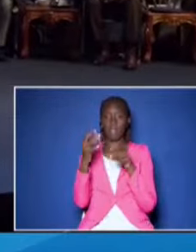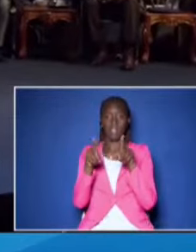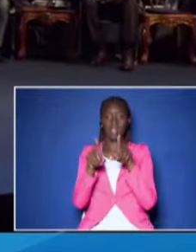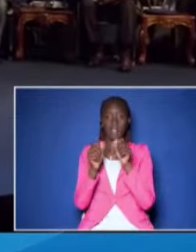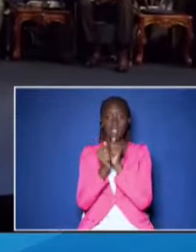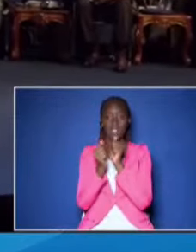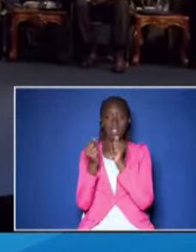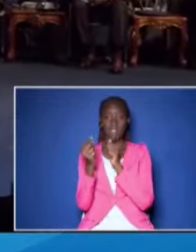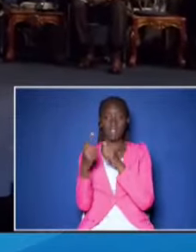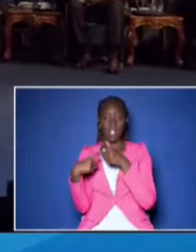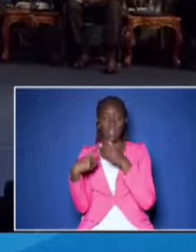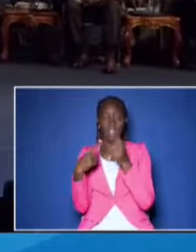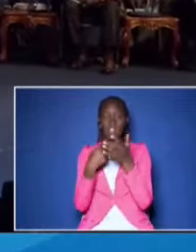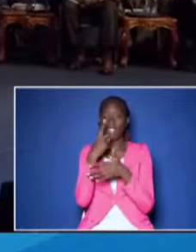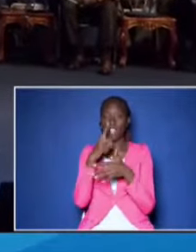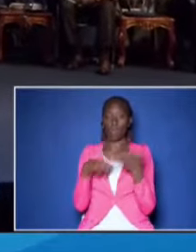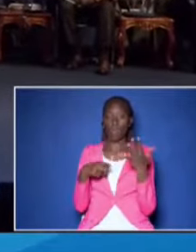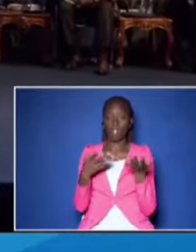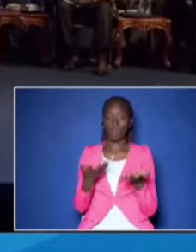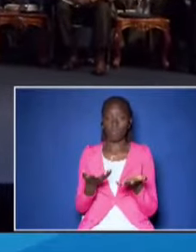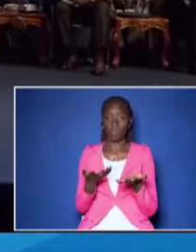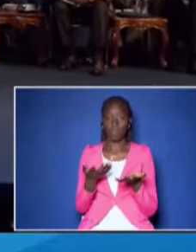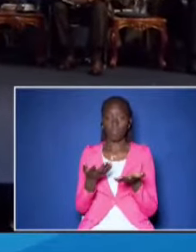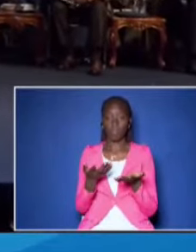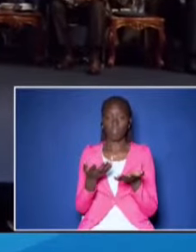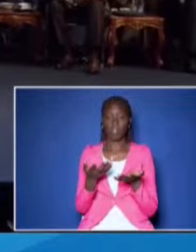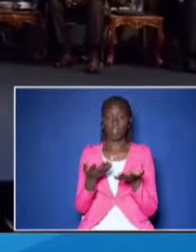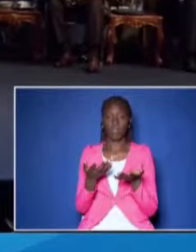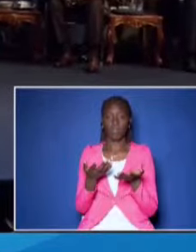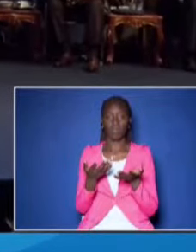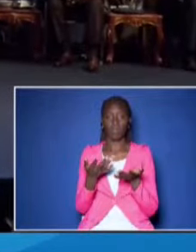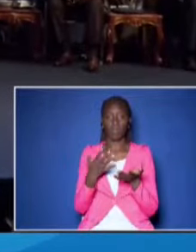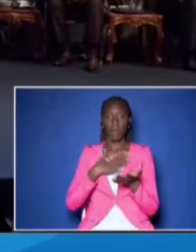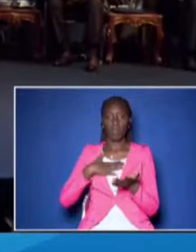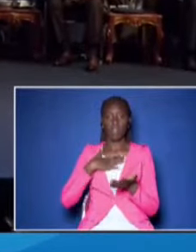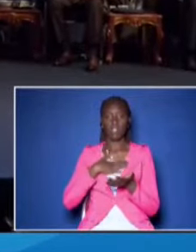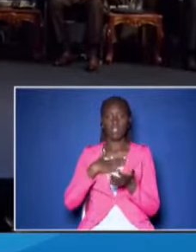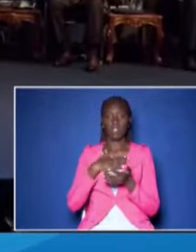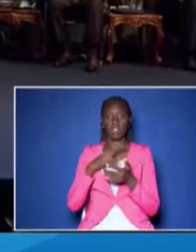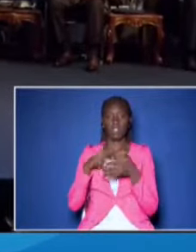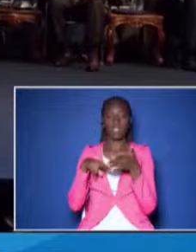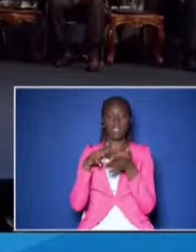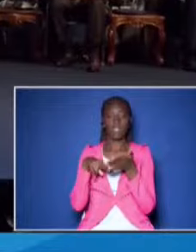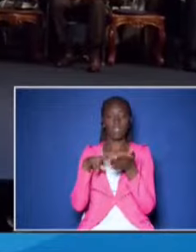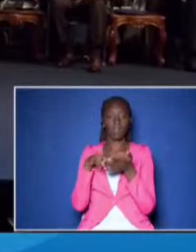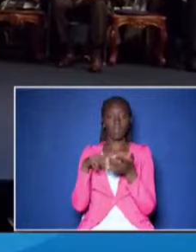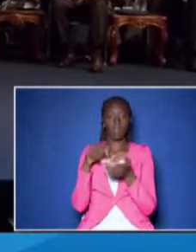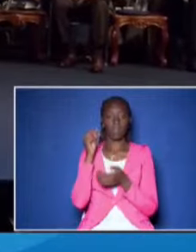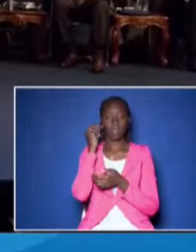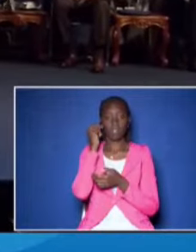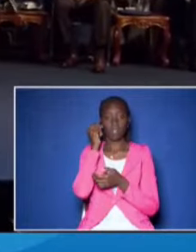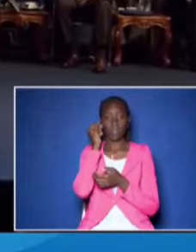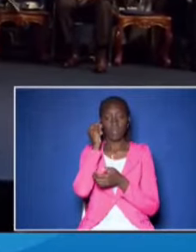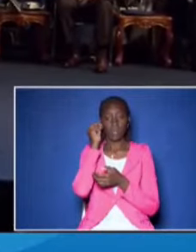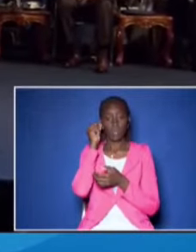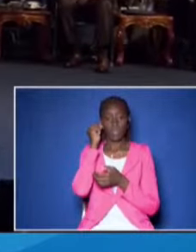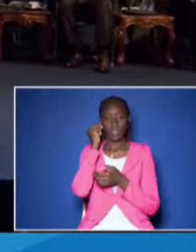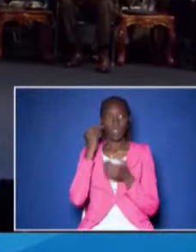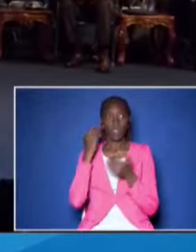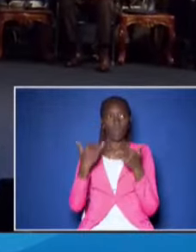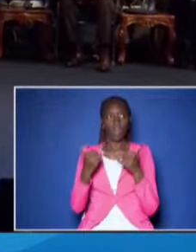important second Timothy 3:16 please Dan for the